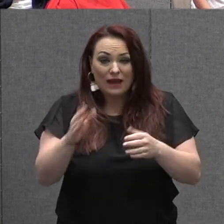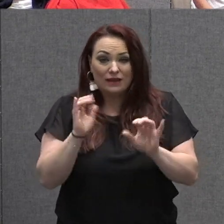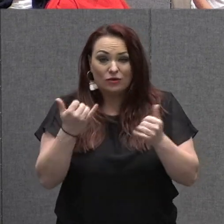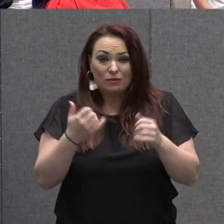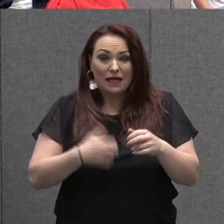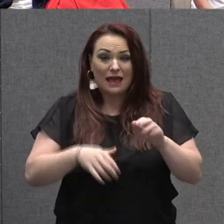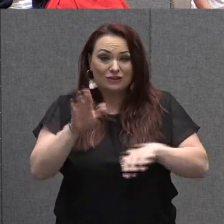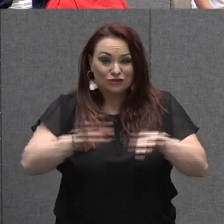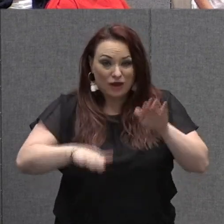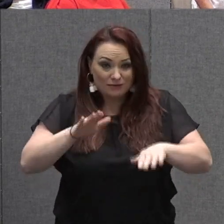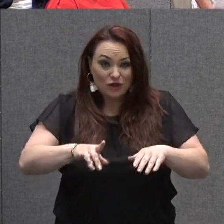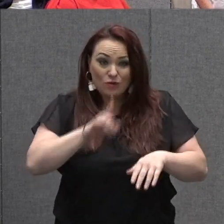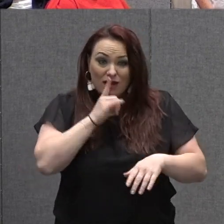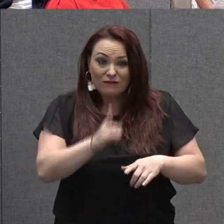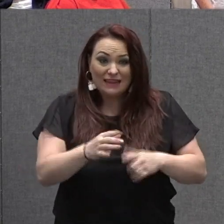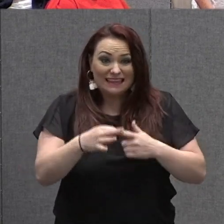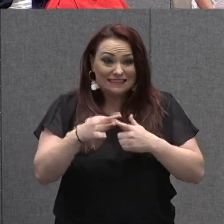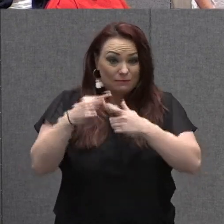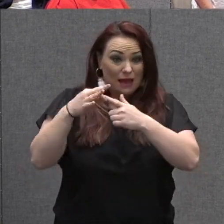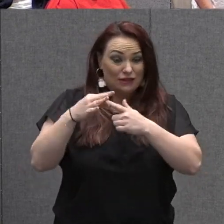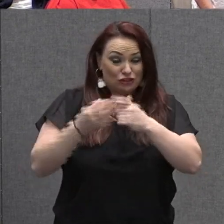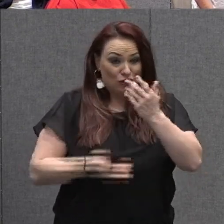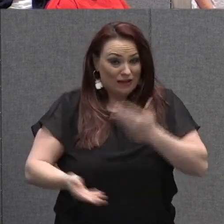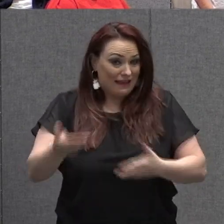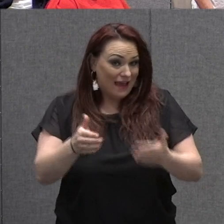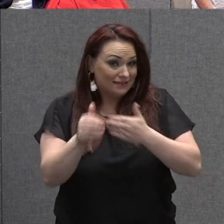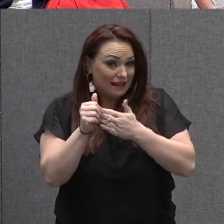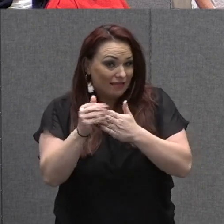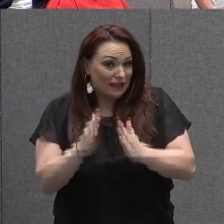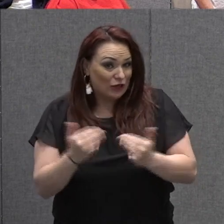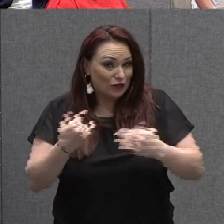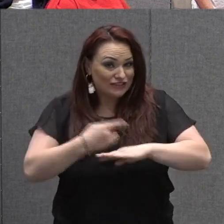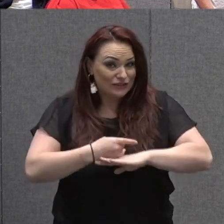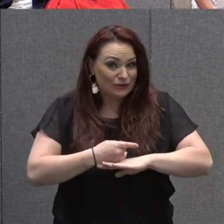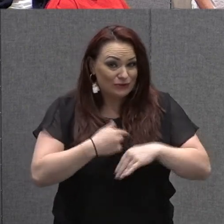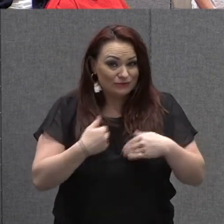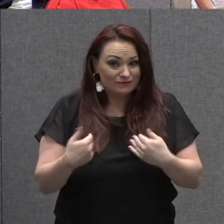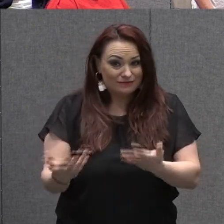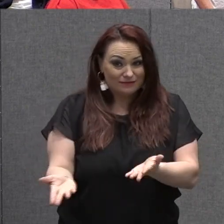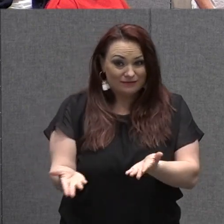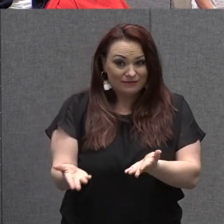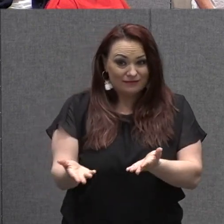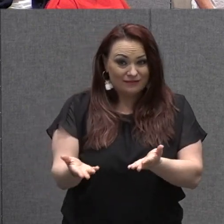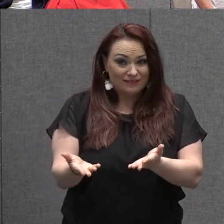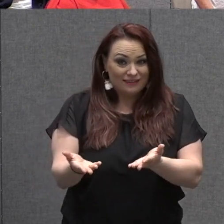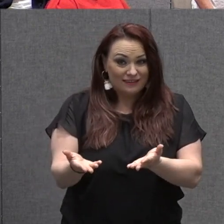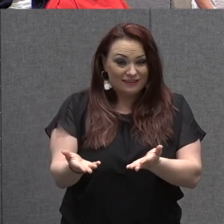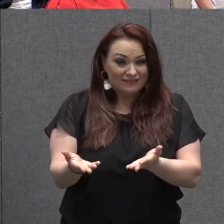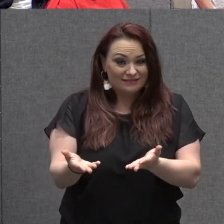we have a super special guest leader today. Paul